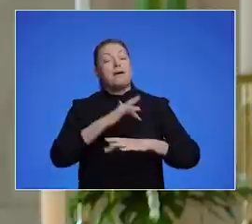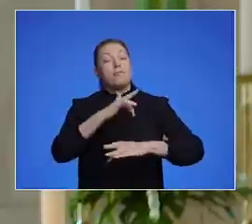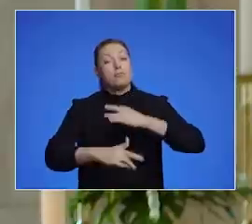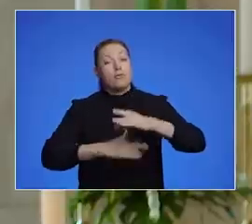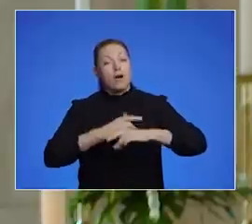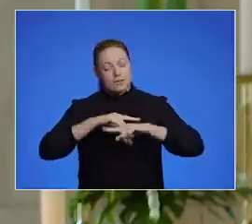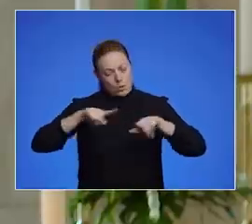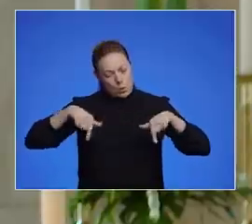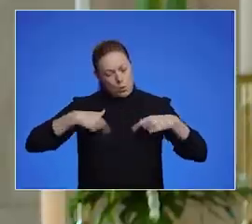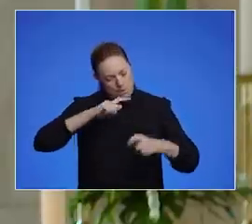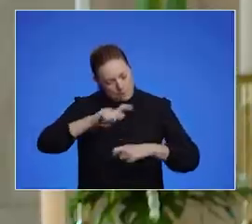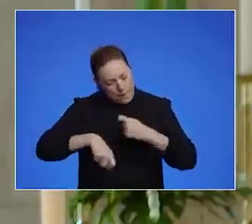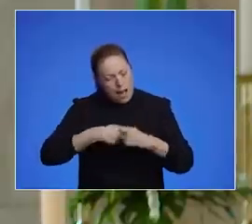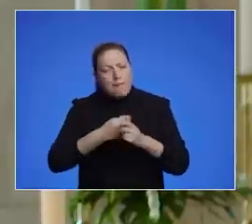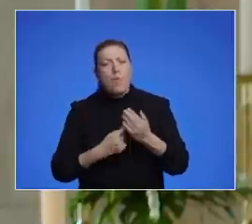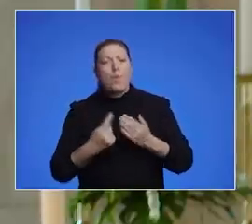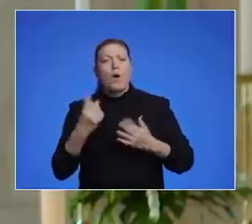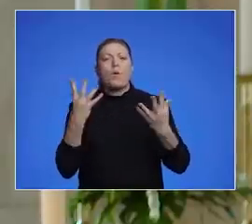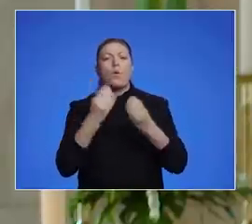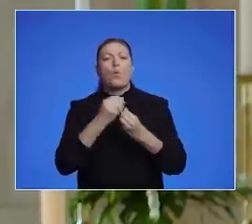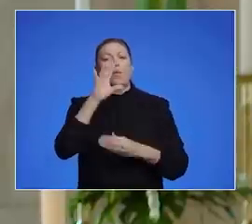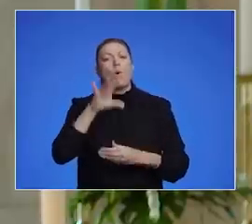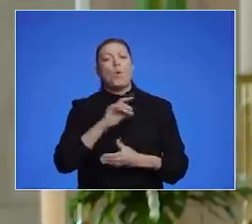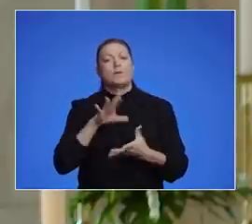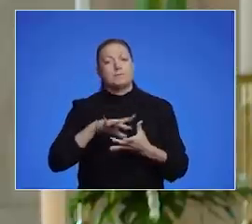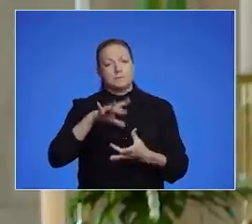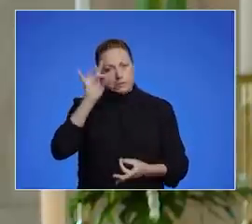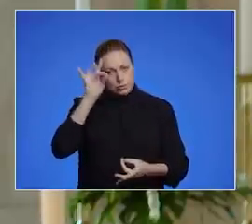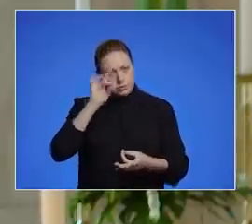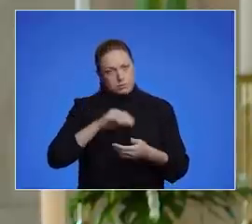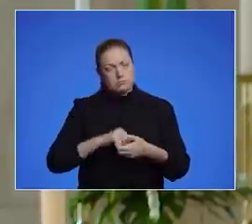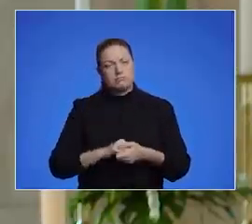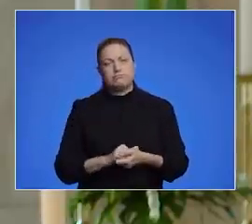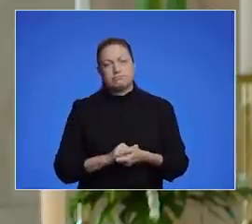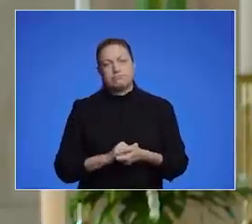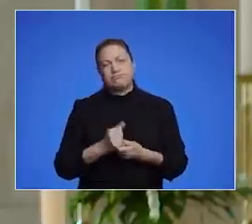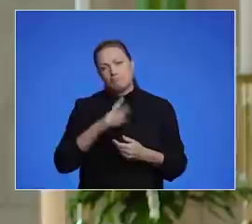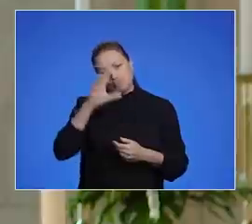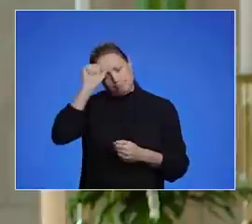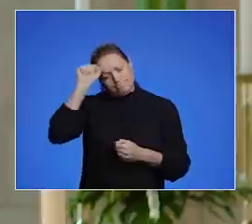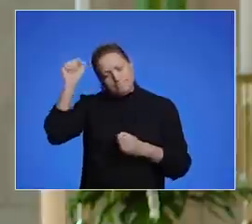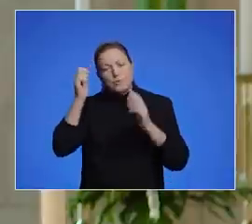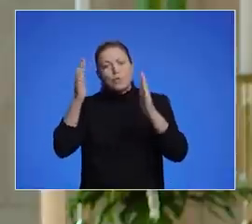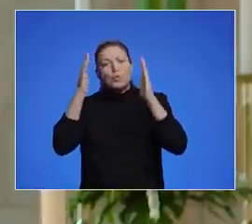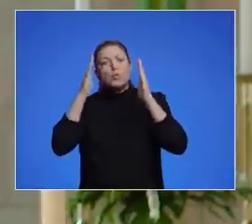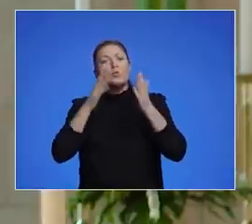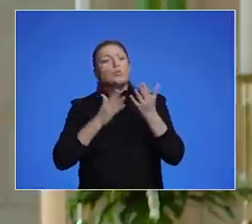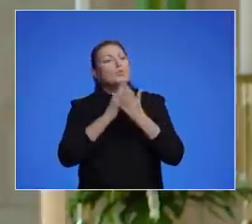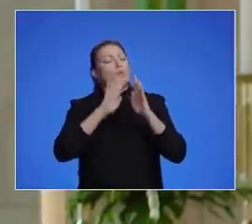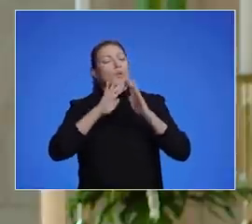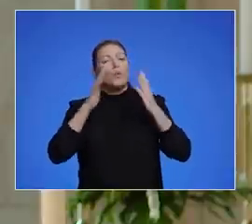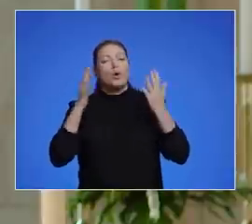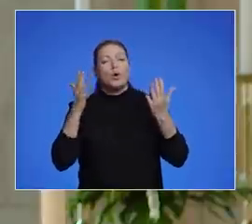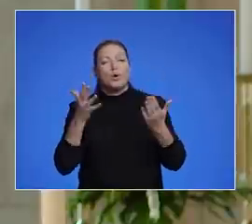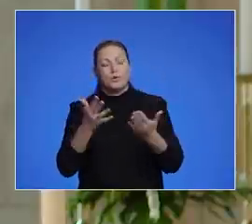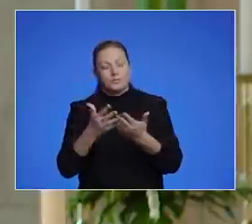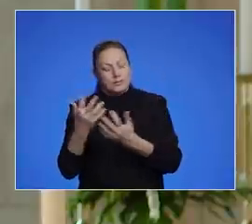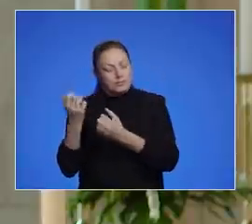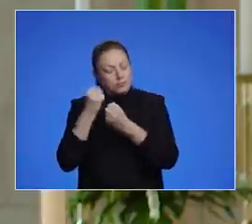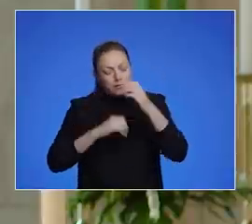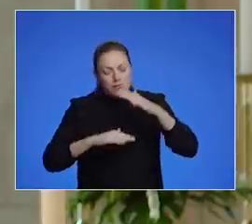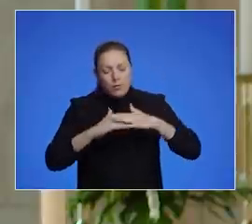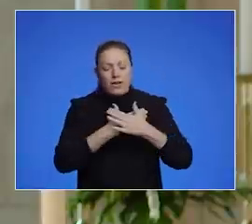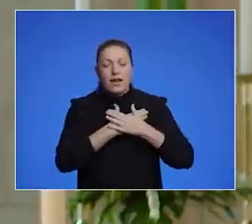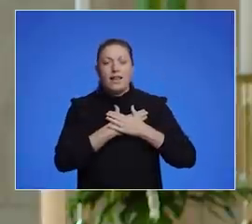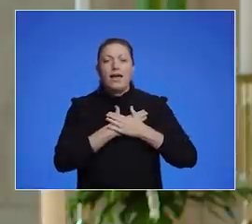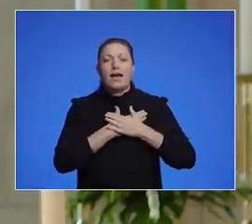blood of Christ, we may be gathered into one by the Holy Spirit. Remember, Lord, your Church spread throughout the world and bring her to the